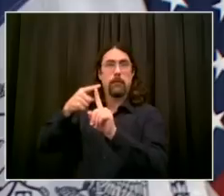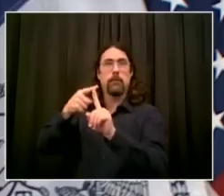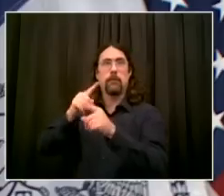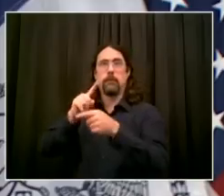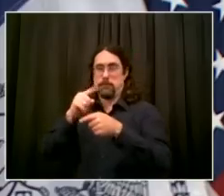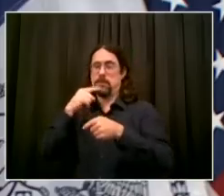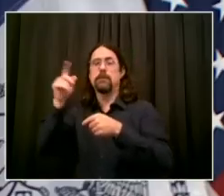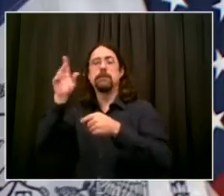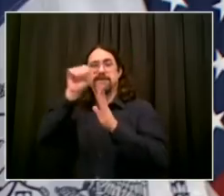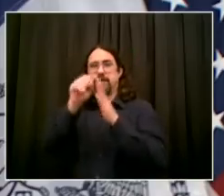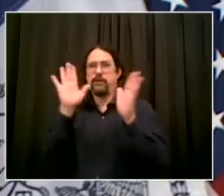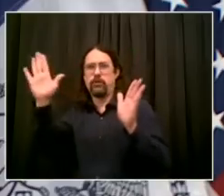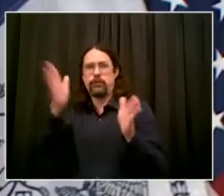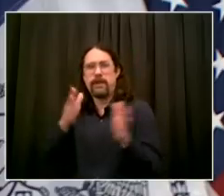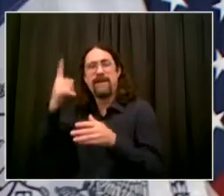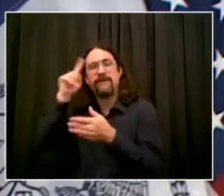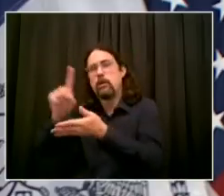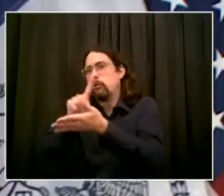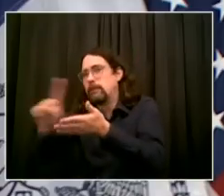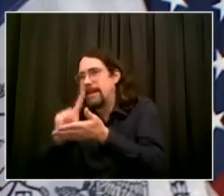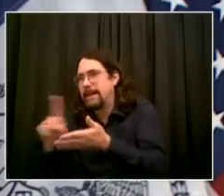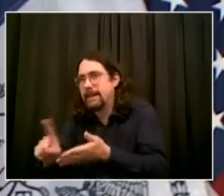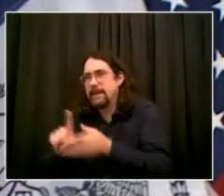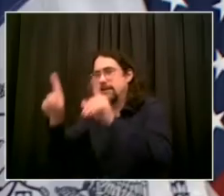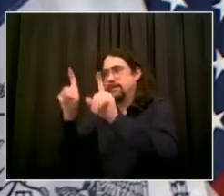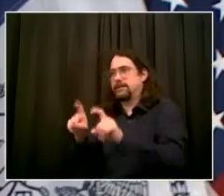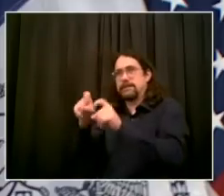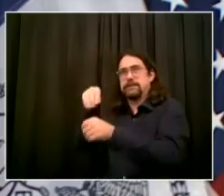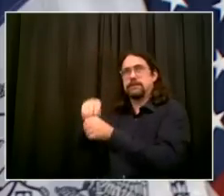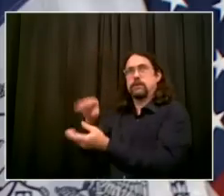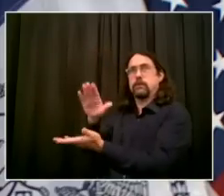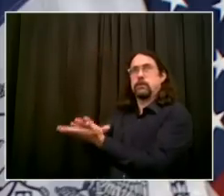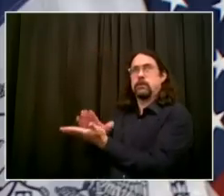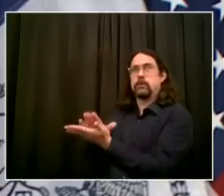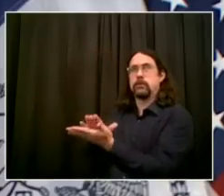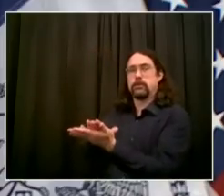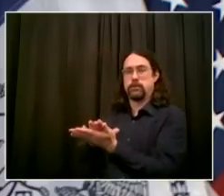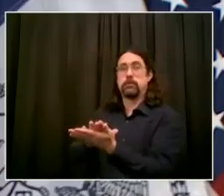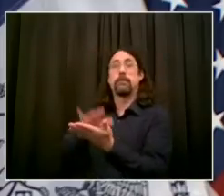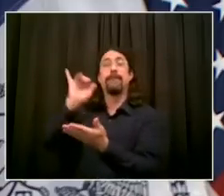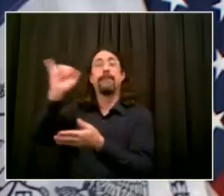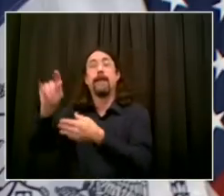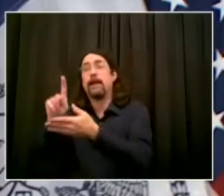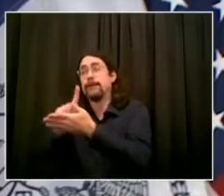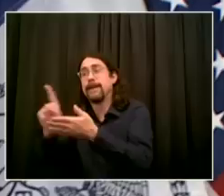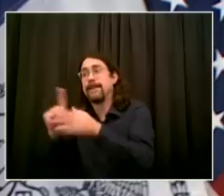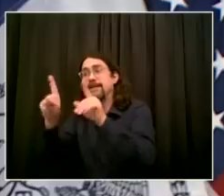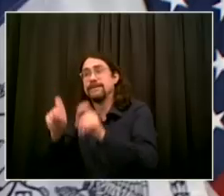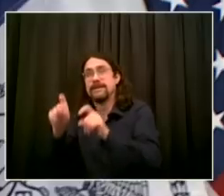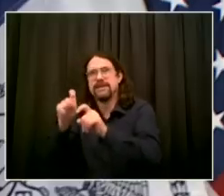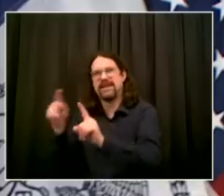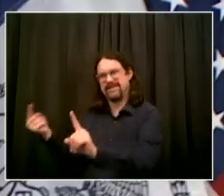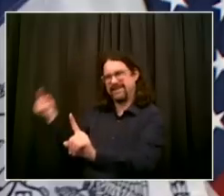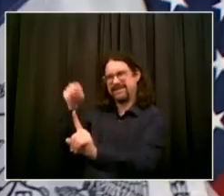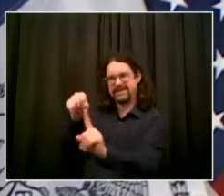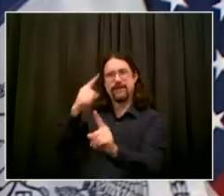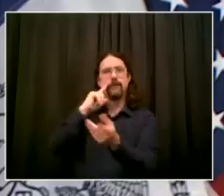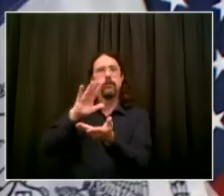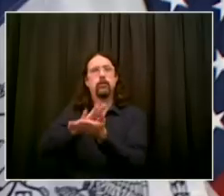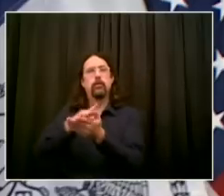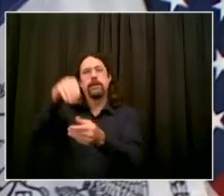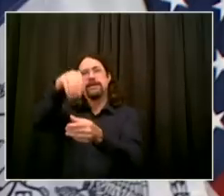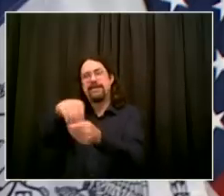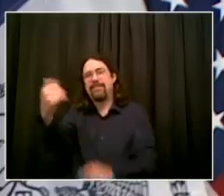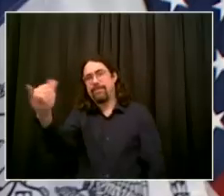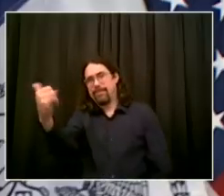will have weekly testing. It's a different effort entirely from what we just described, the ongoing monthly in every school all over